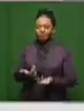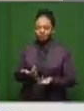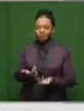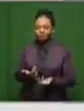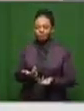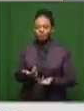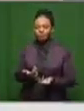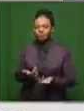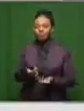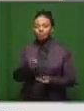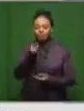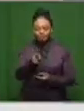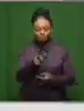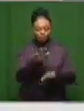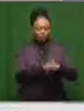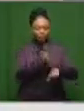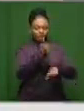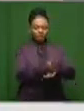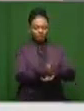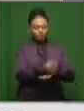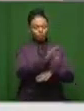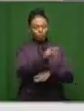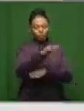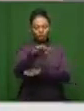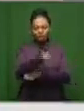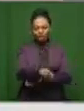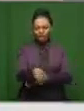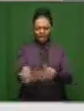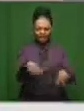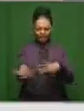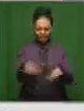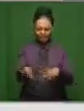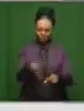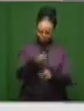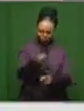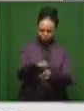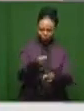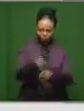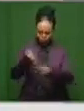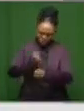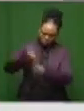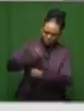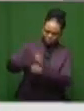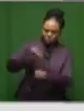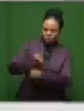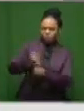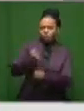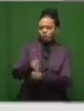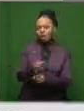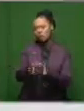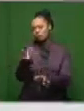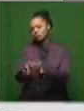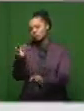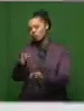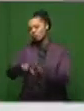for example the Gates Foundation has been very actively working with some of the lower cost vaccine manufacturers